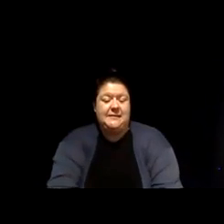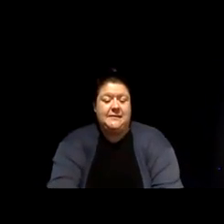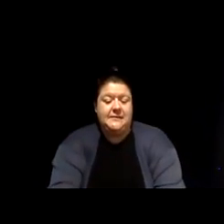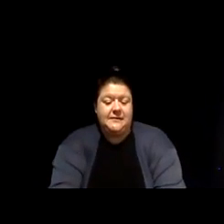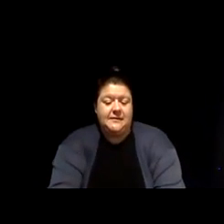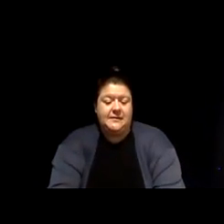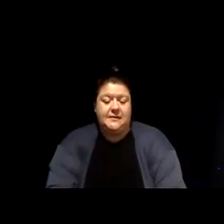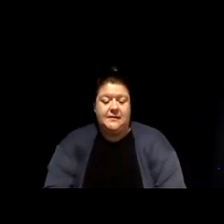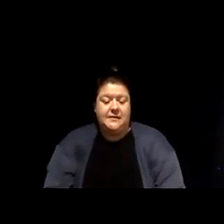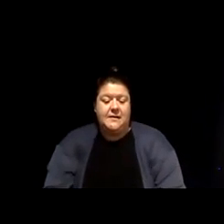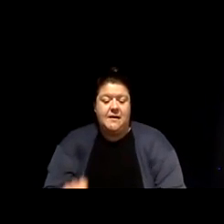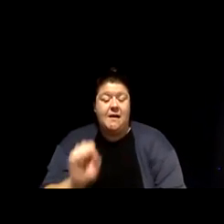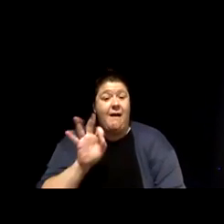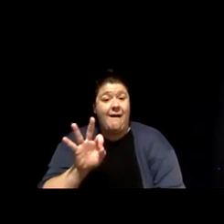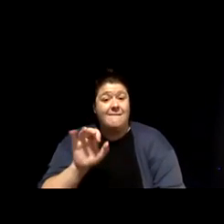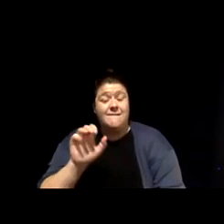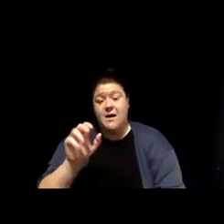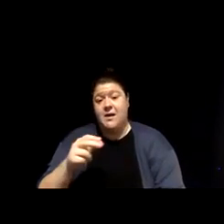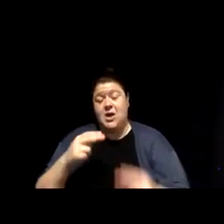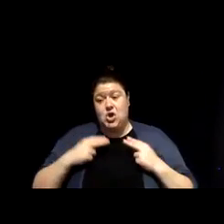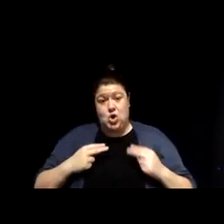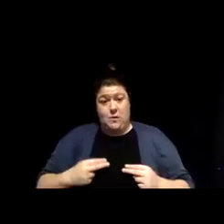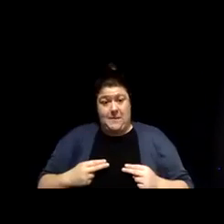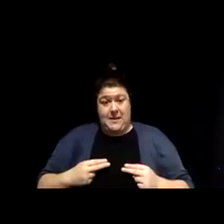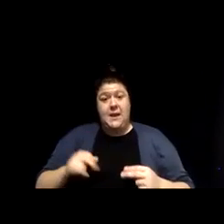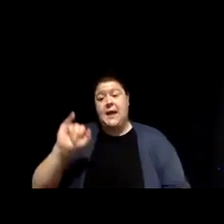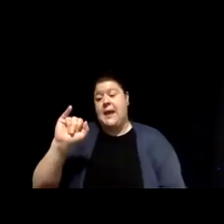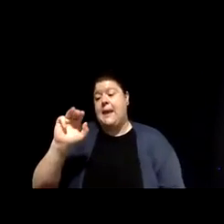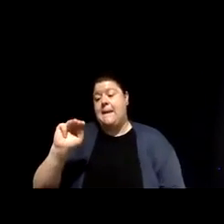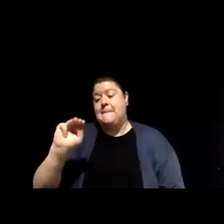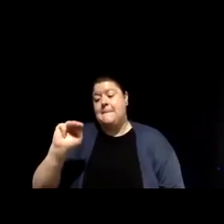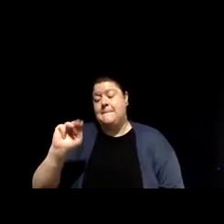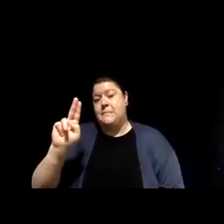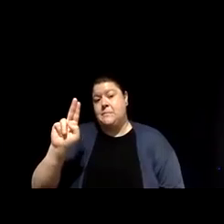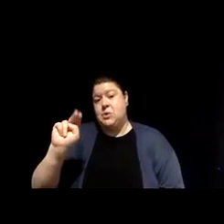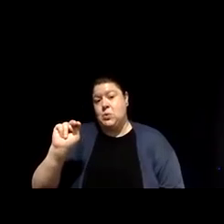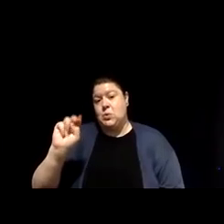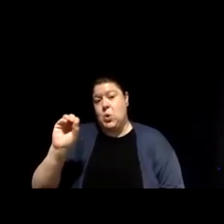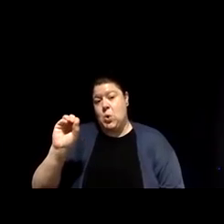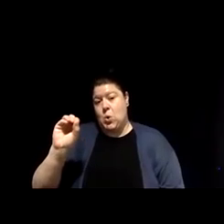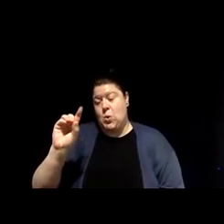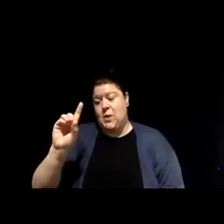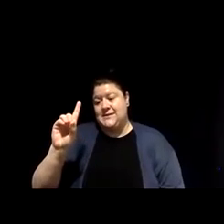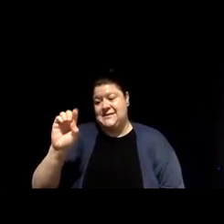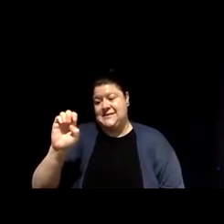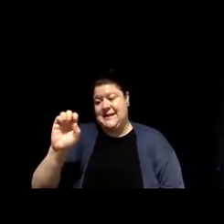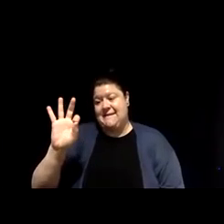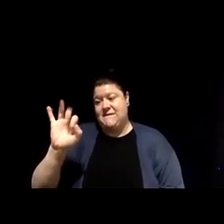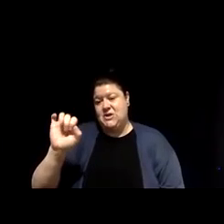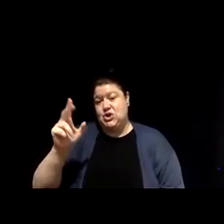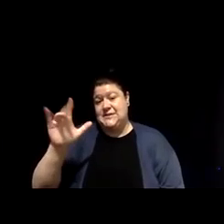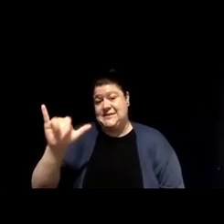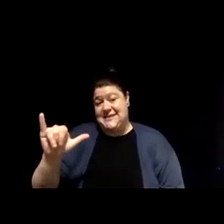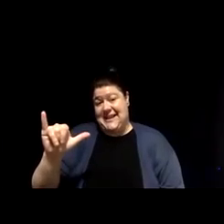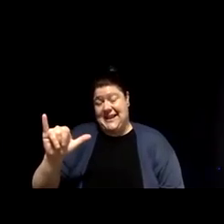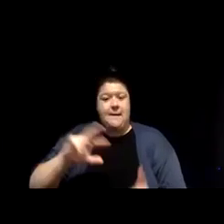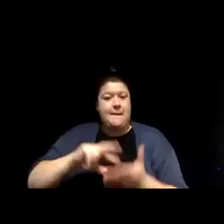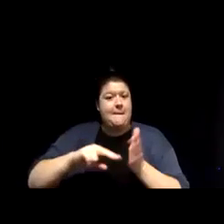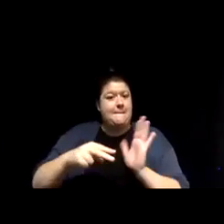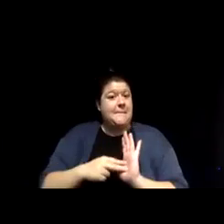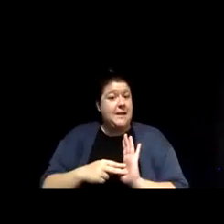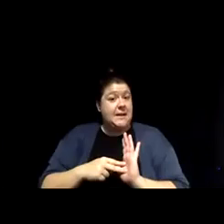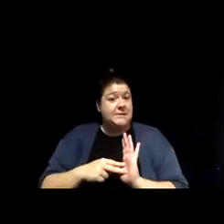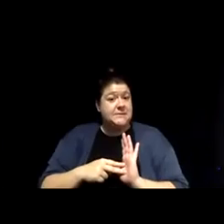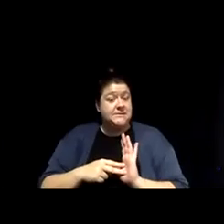human immunodeficiency virus, which means basically it's something where the